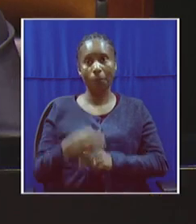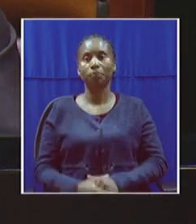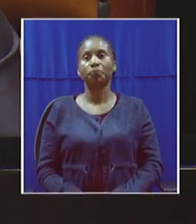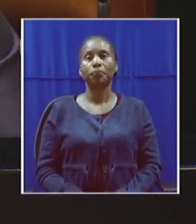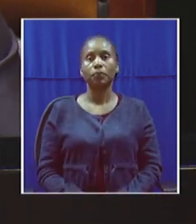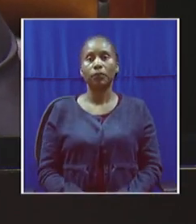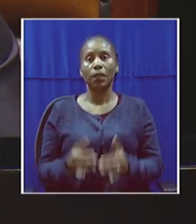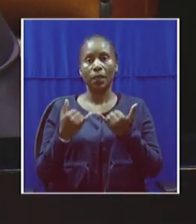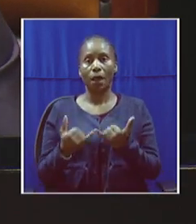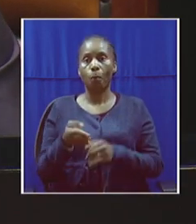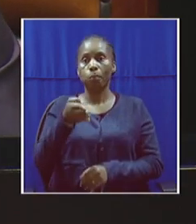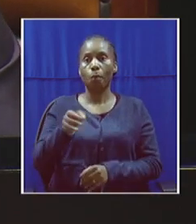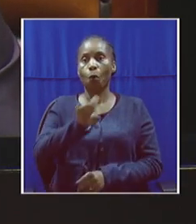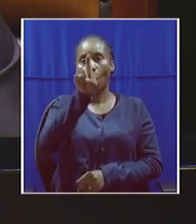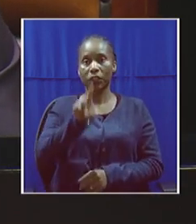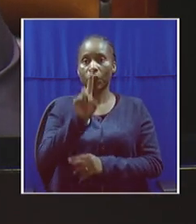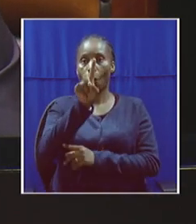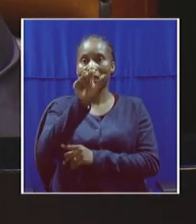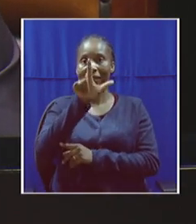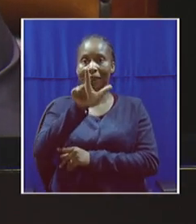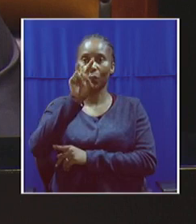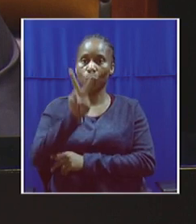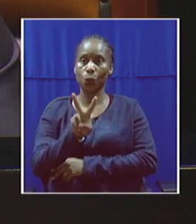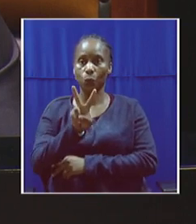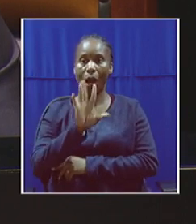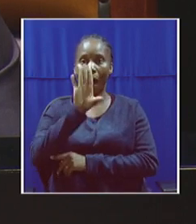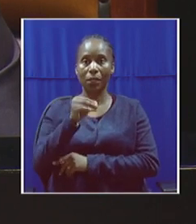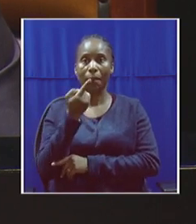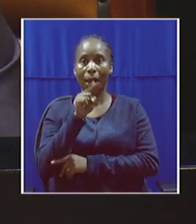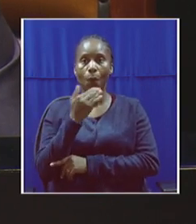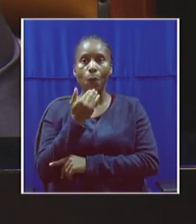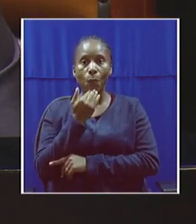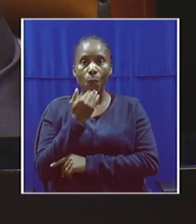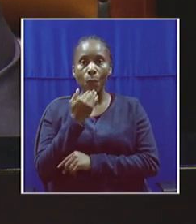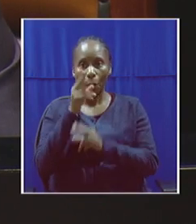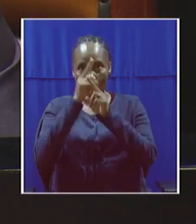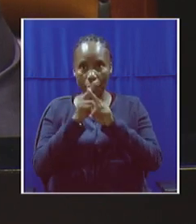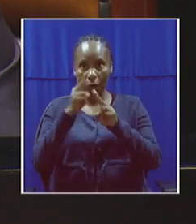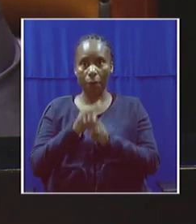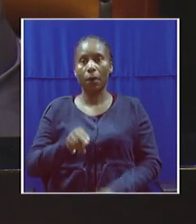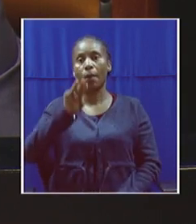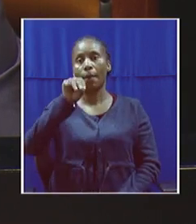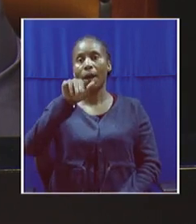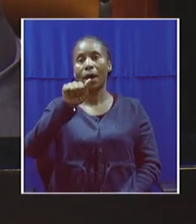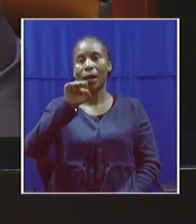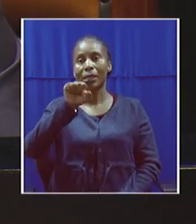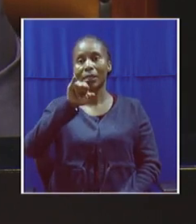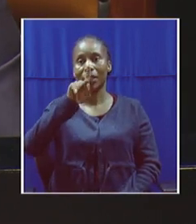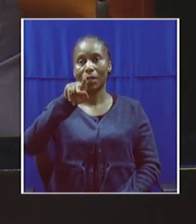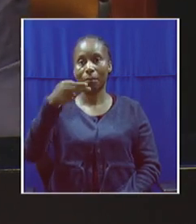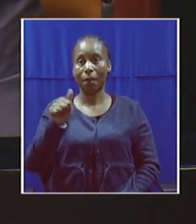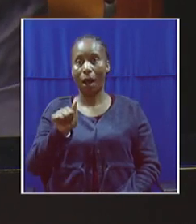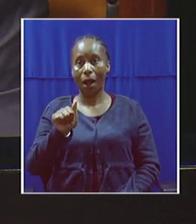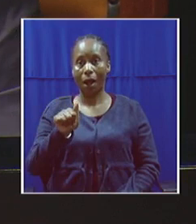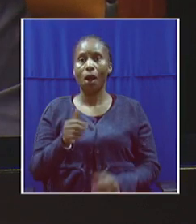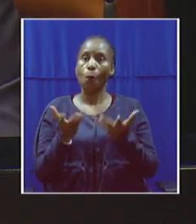we now go to question number 172 asked by The Honorable NP masipa to the minister of